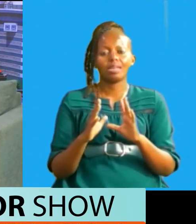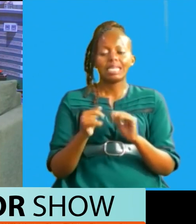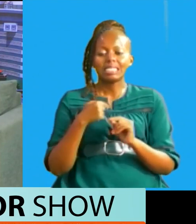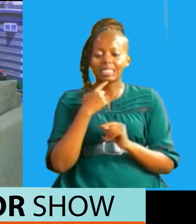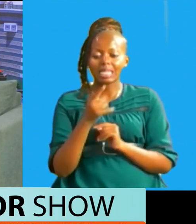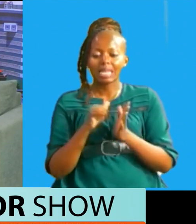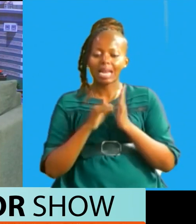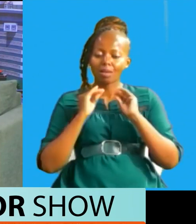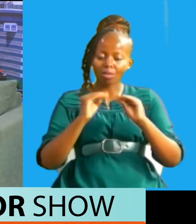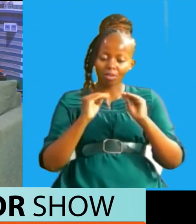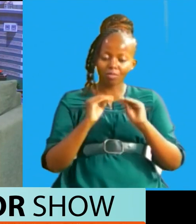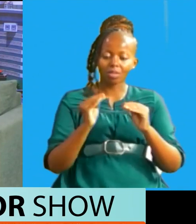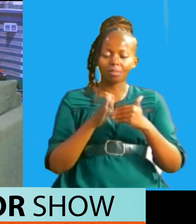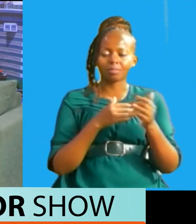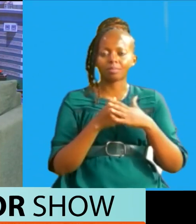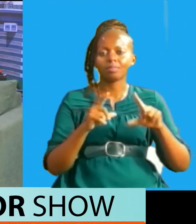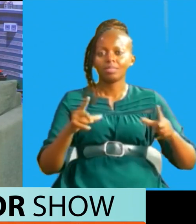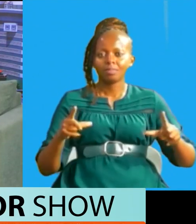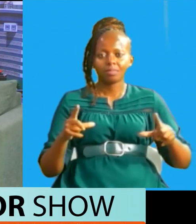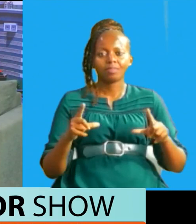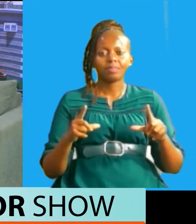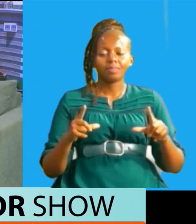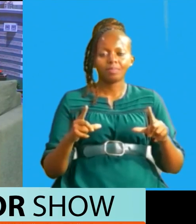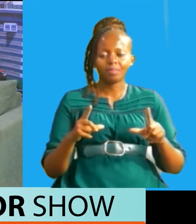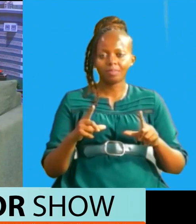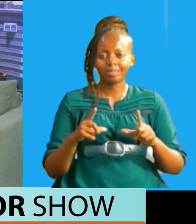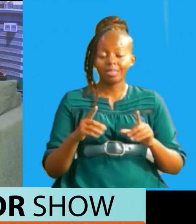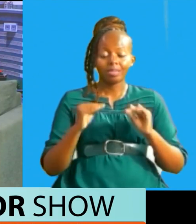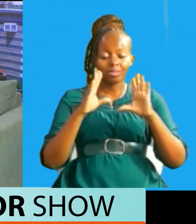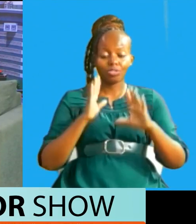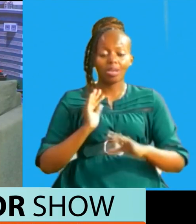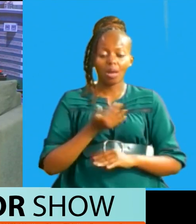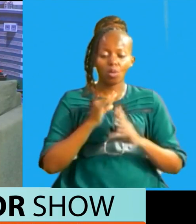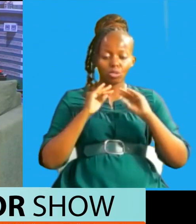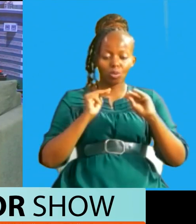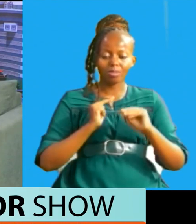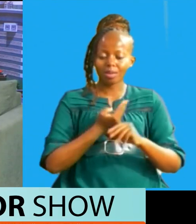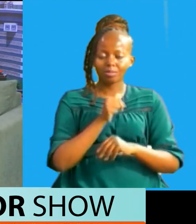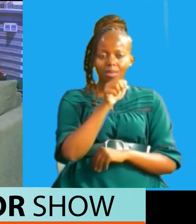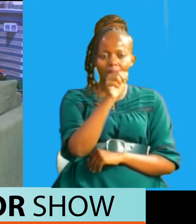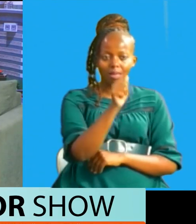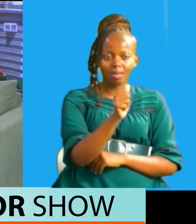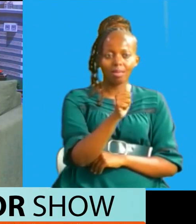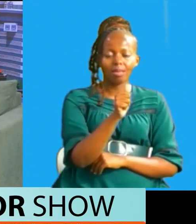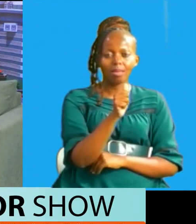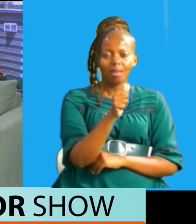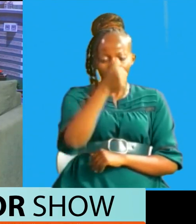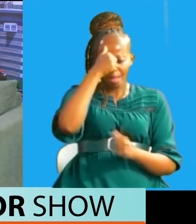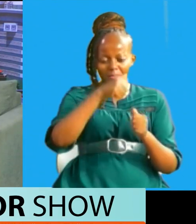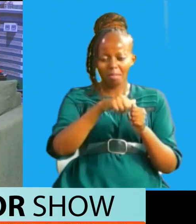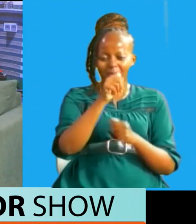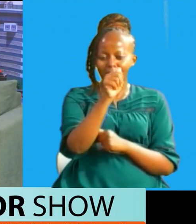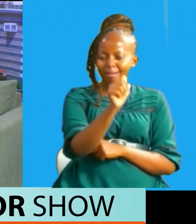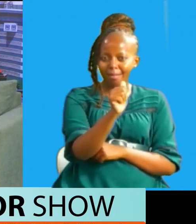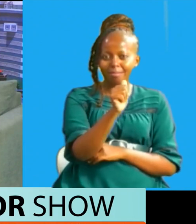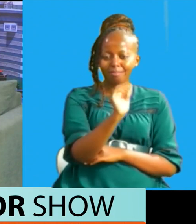guys sign language, and she taught us just letter A. That was what she